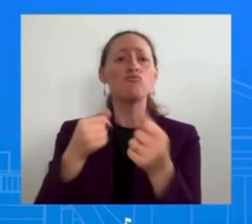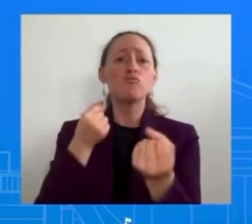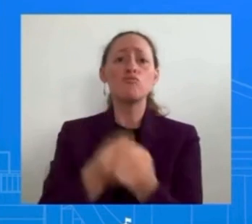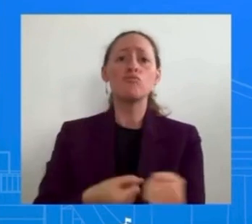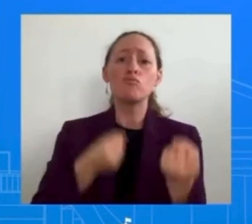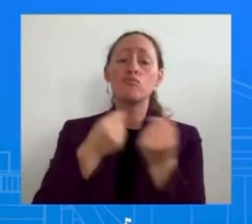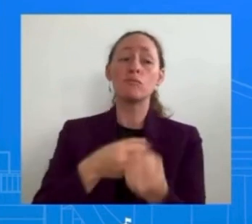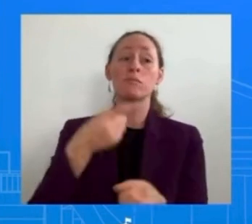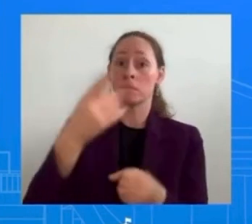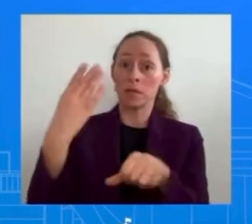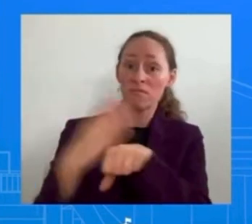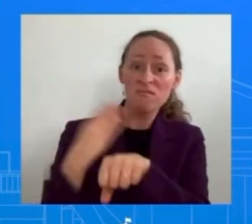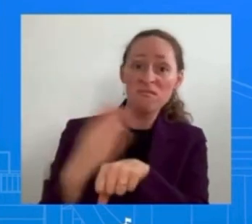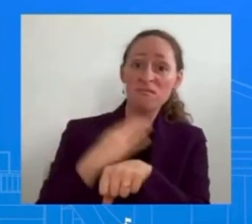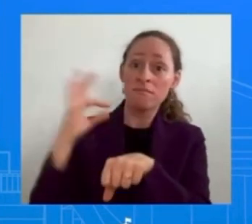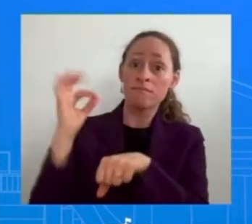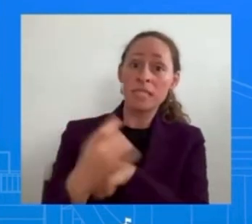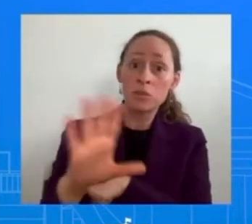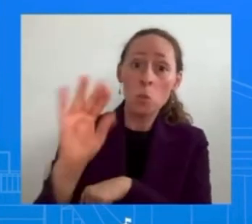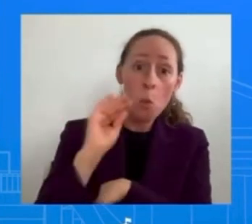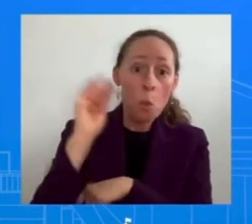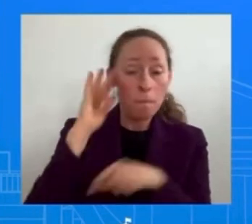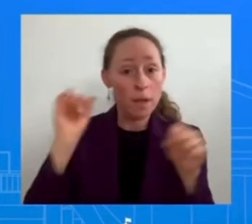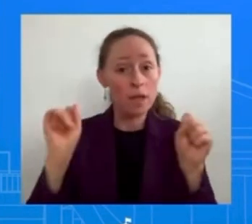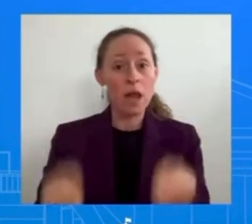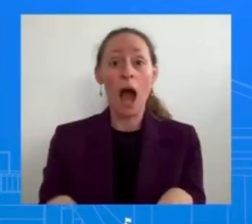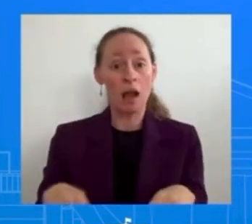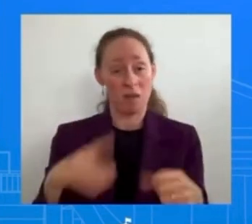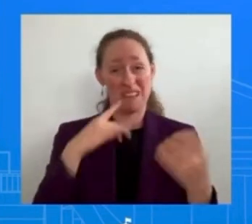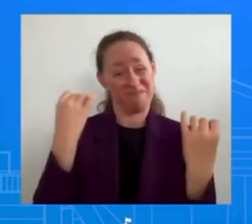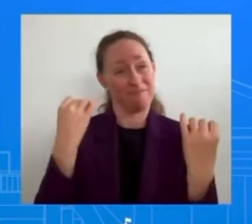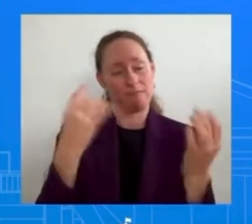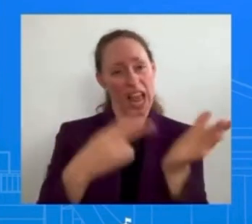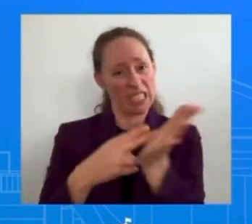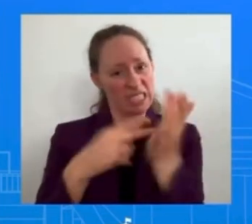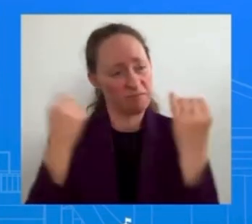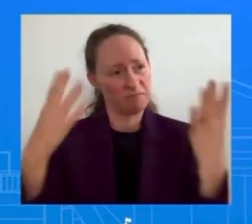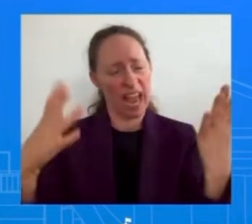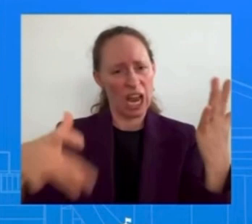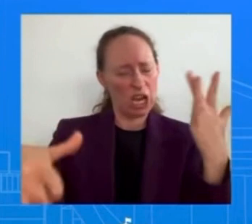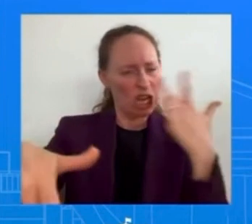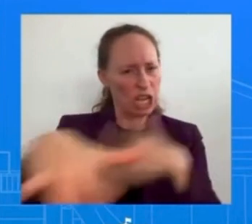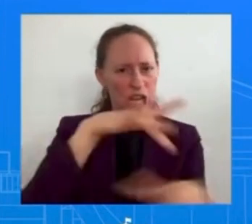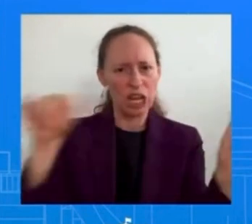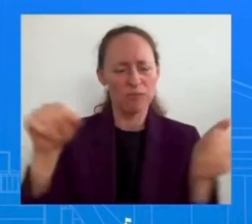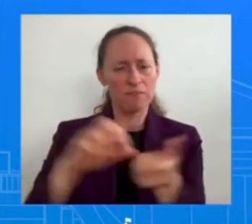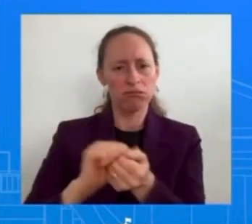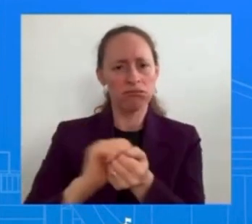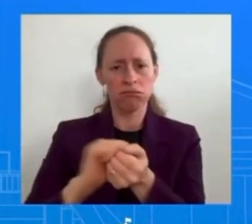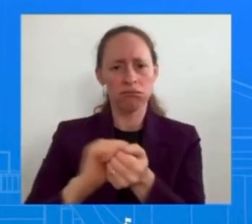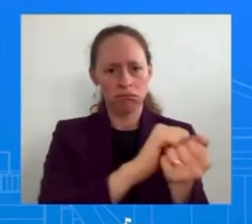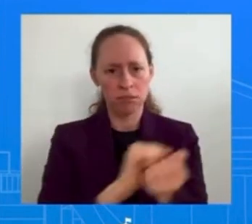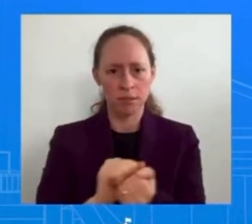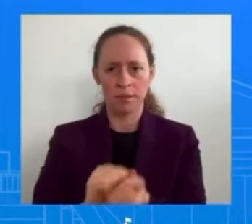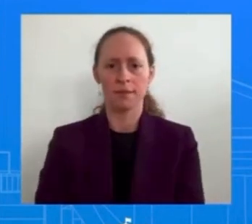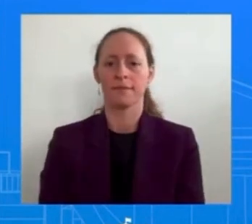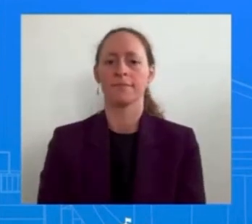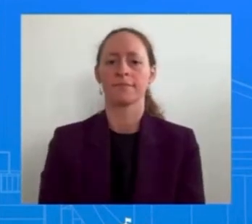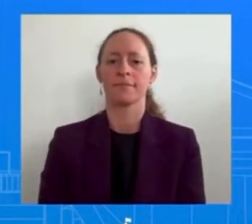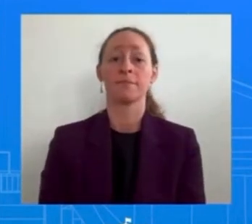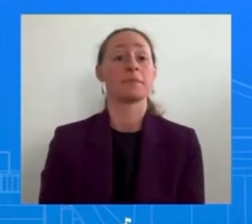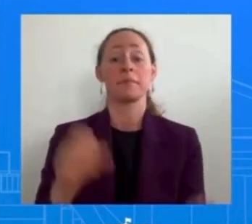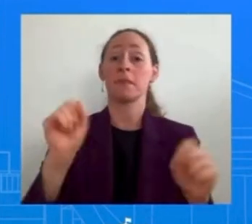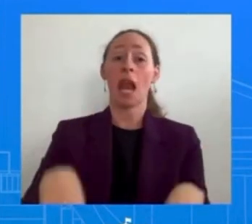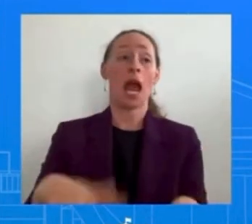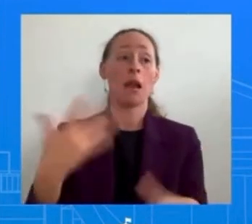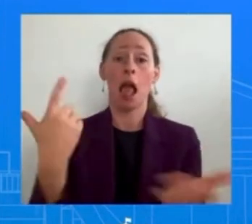lost everything. But it can also cover losses to personal property, such as vehicles or major appliances. We'll work